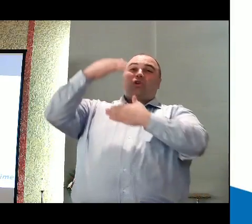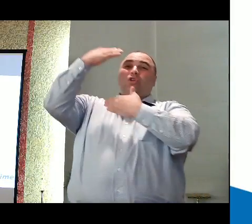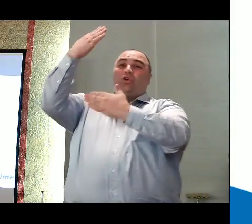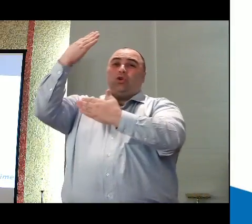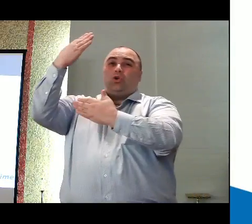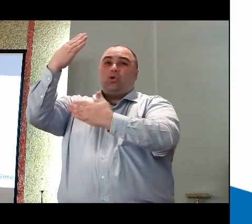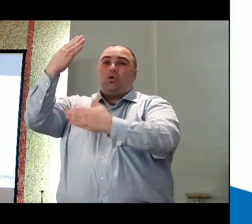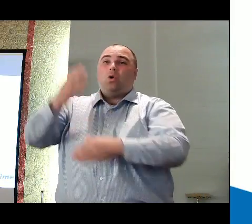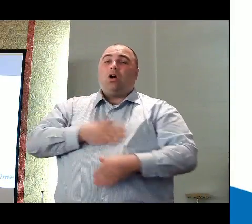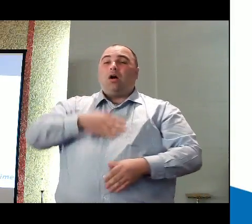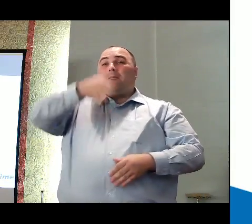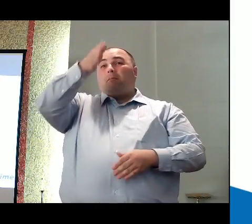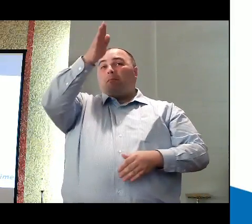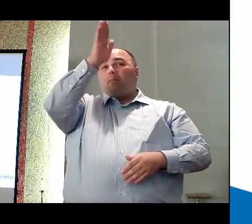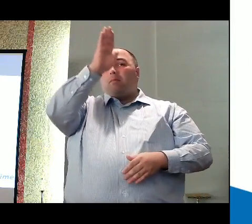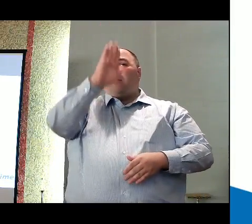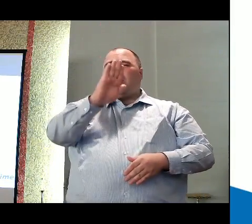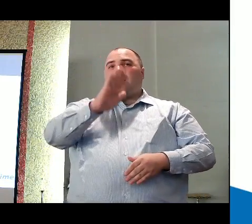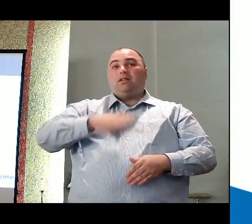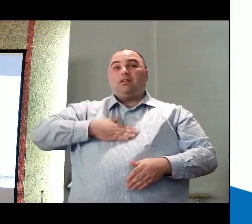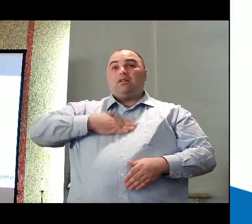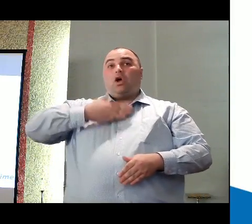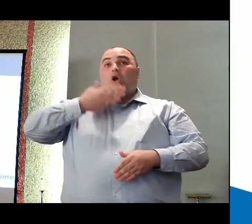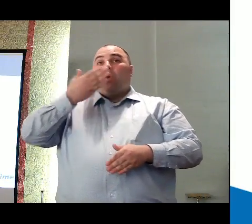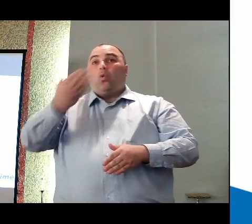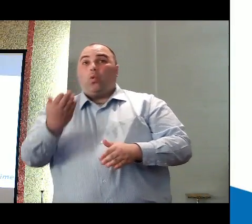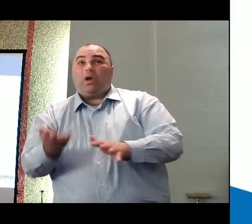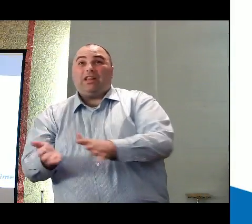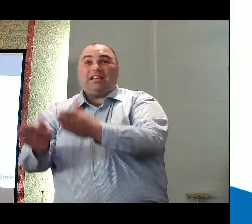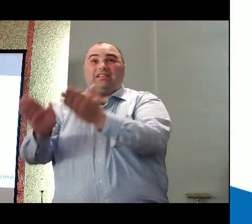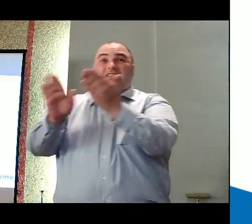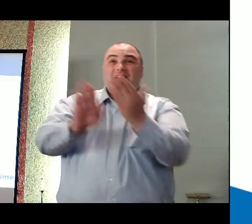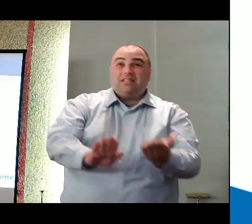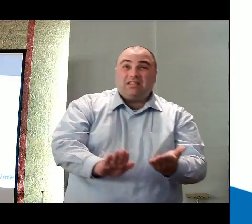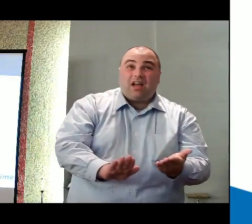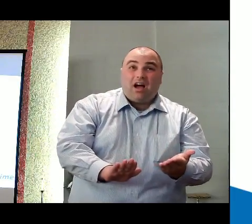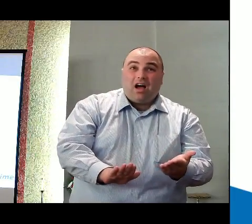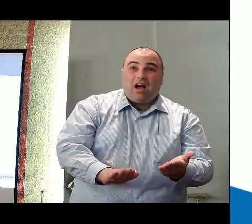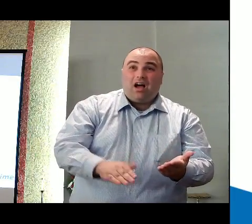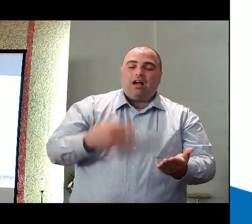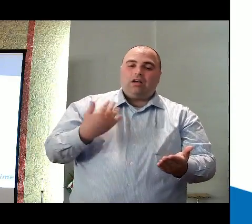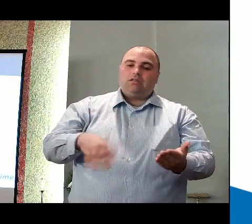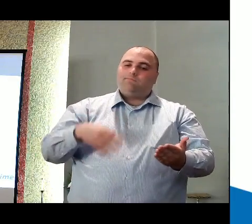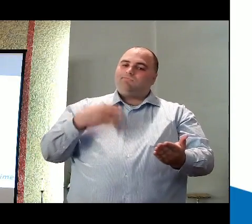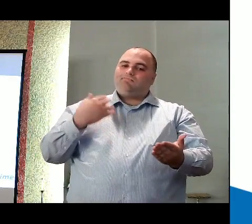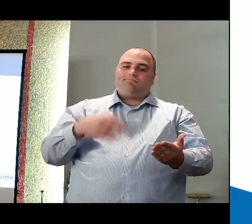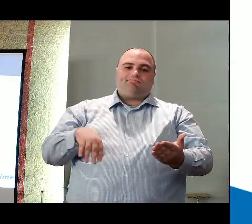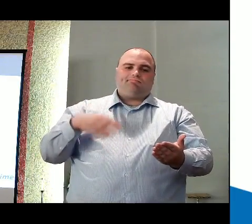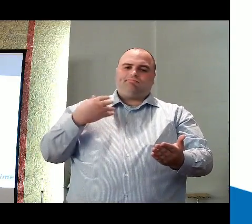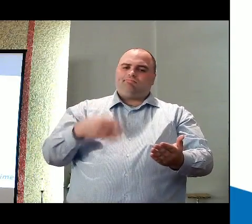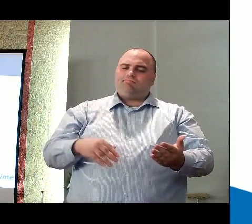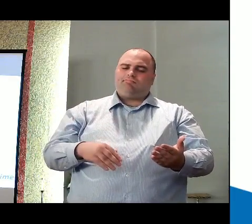die? That You, my God, would